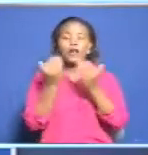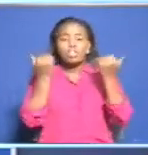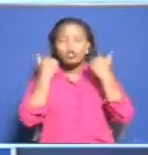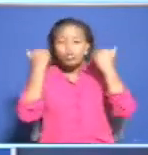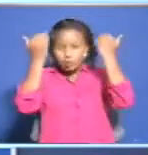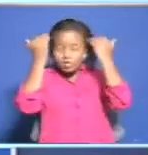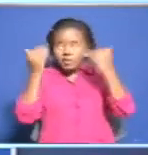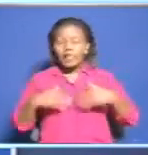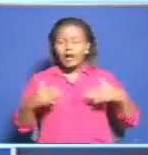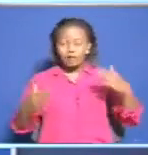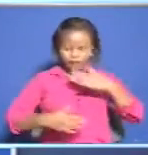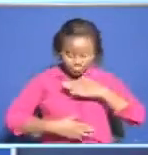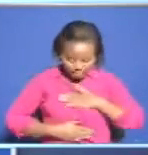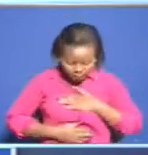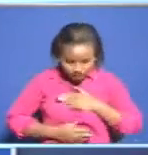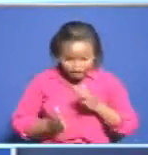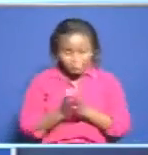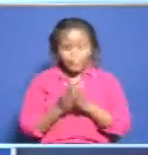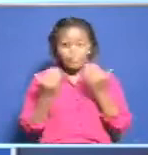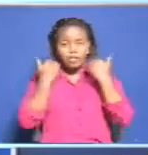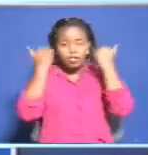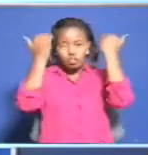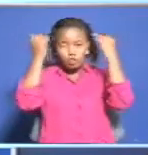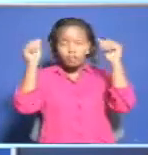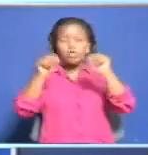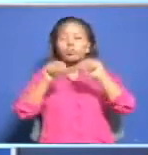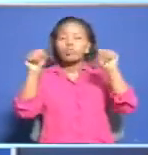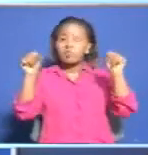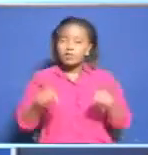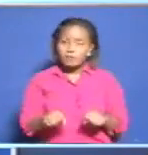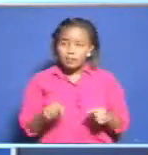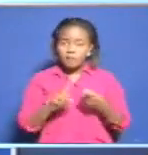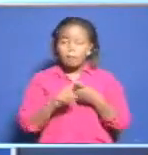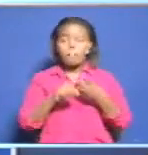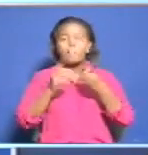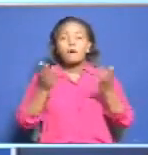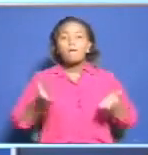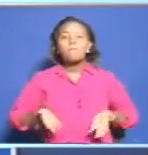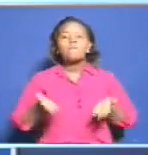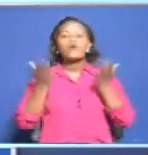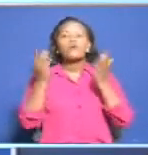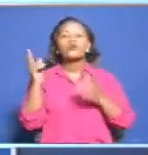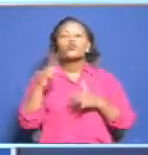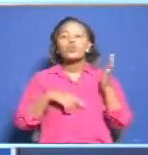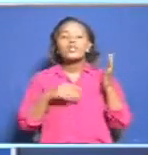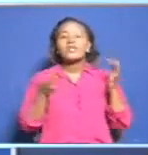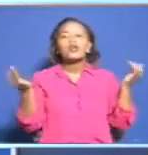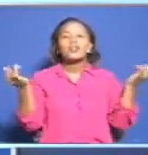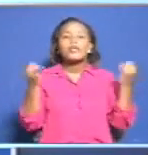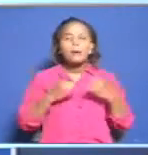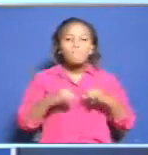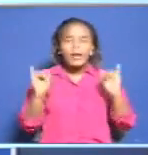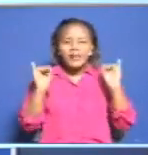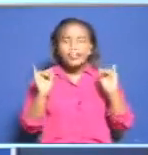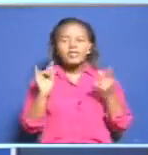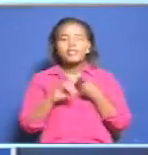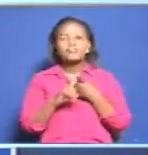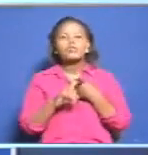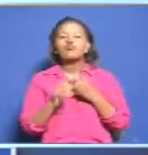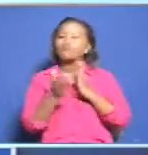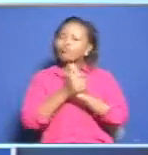the judicial system, and promote fairness, independence,